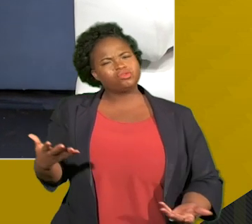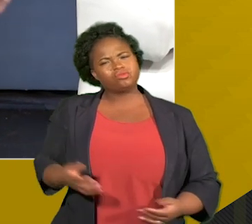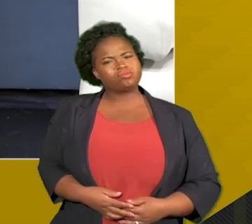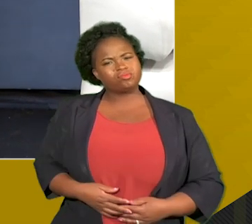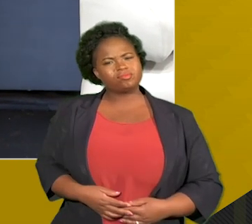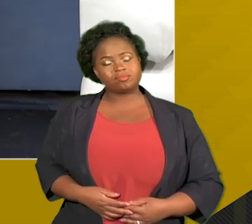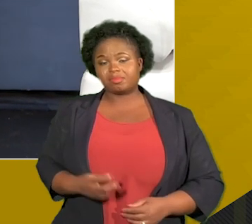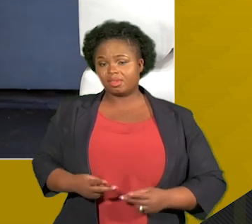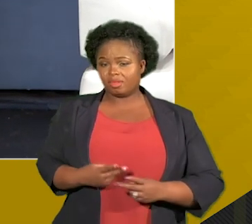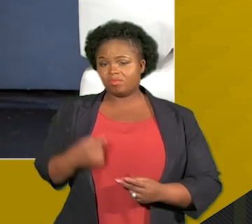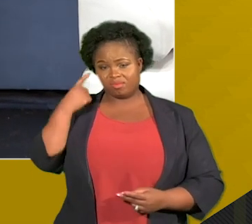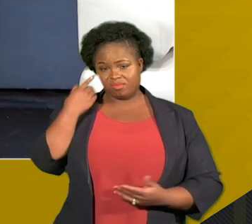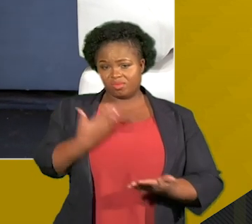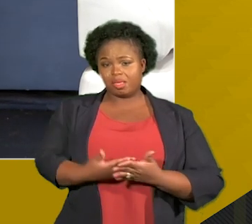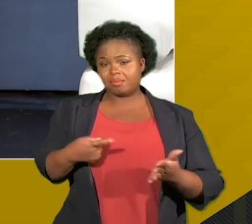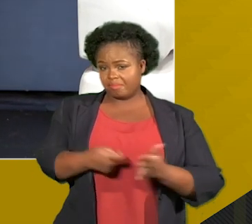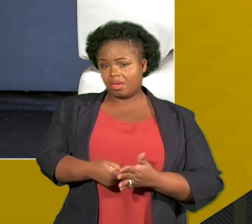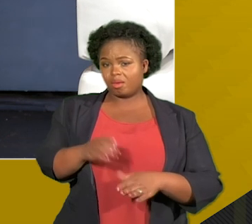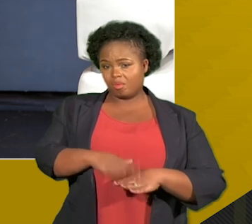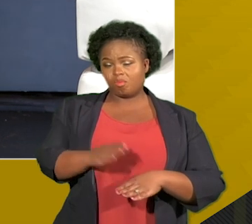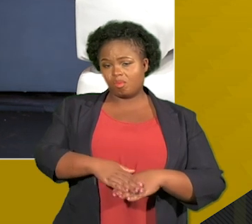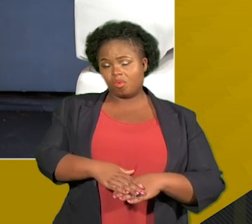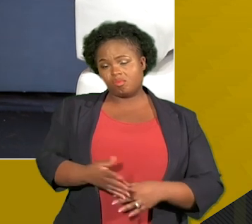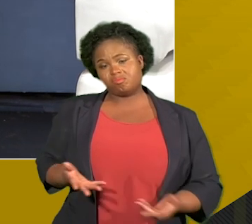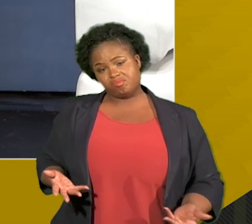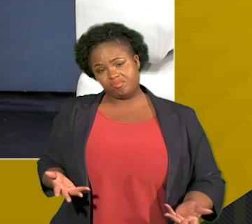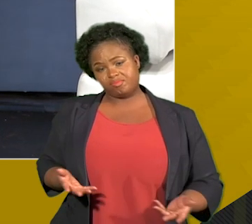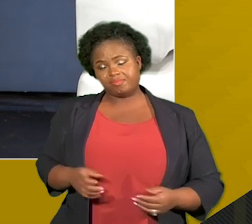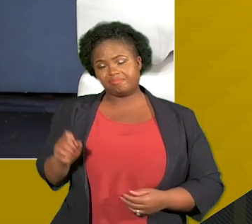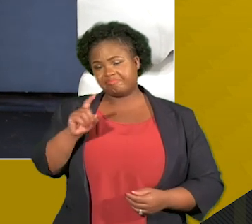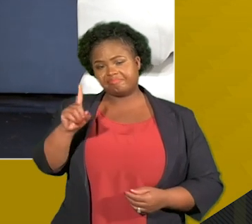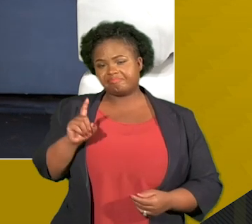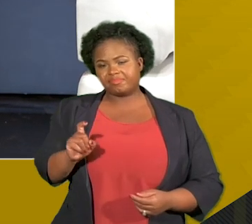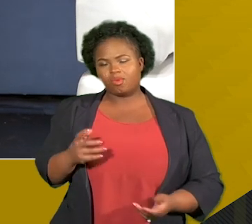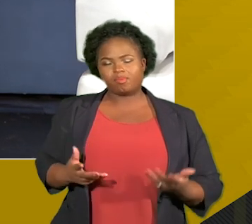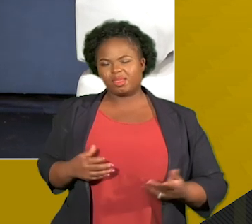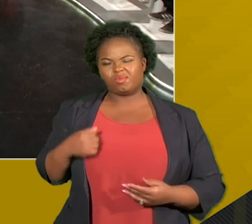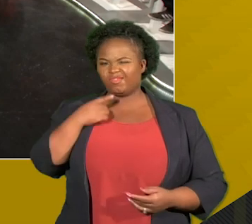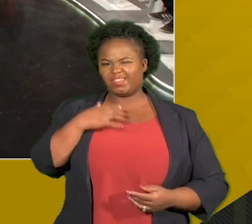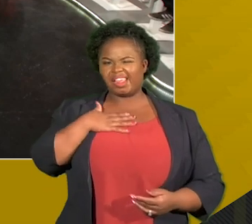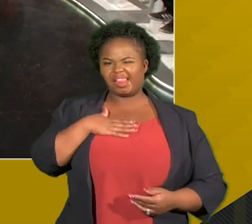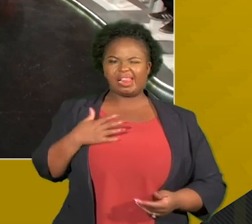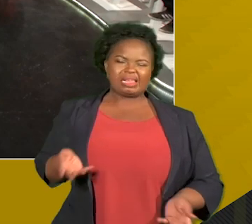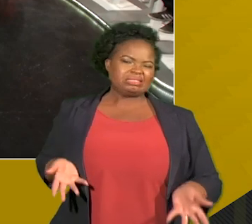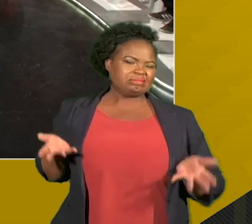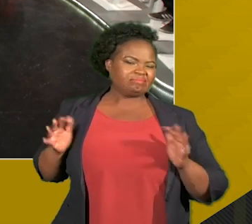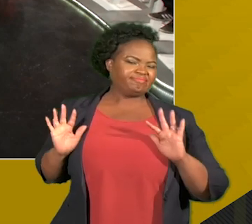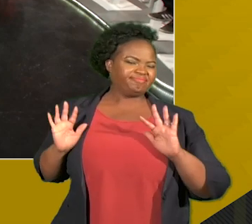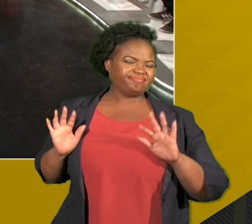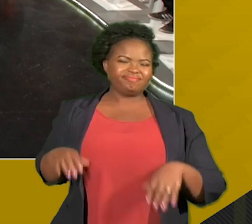And you're willing to go mdlampe ukhule when it comes to buying art. Or when you're going to buy art.